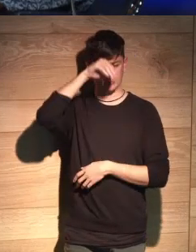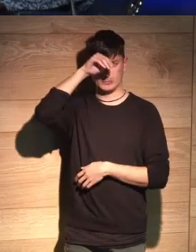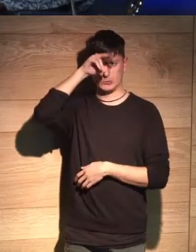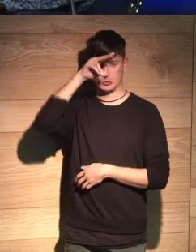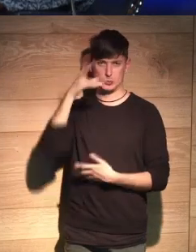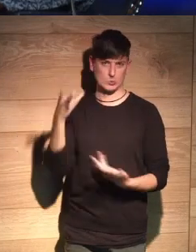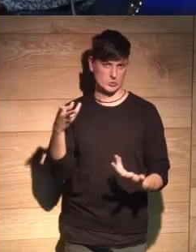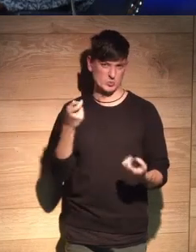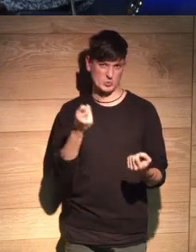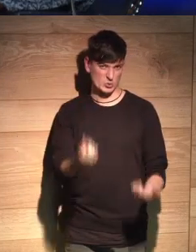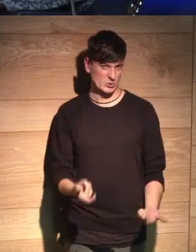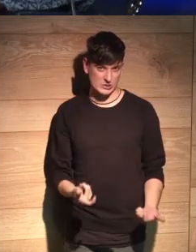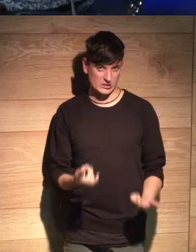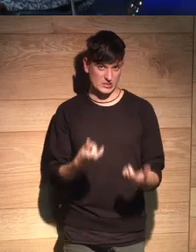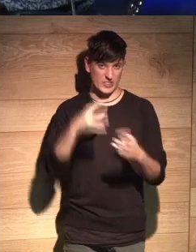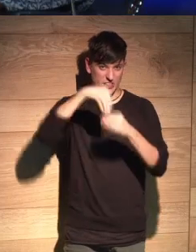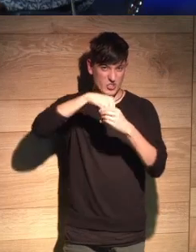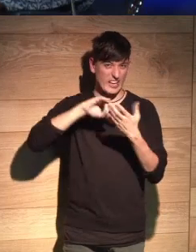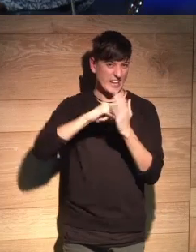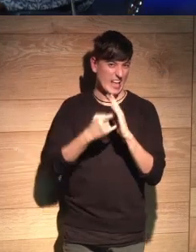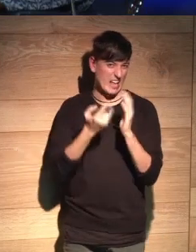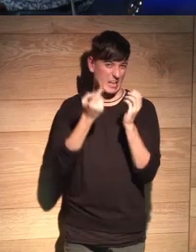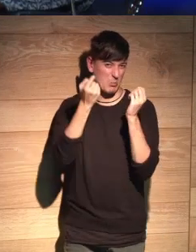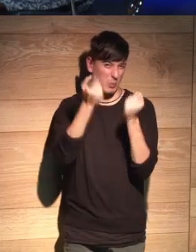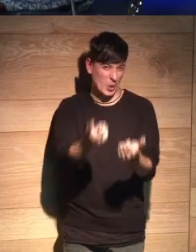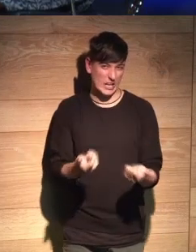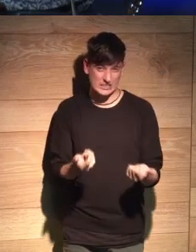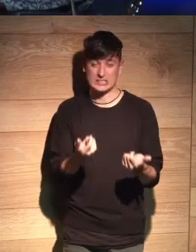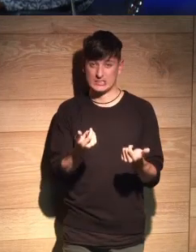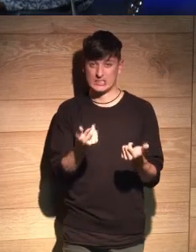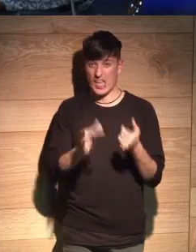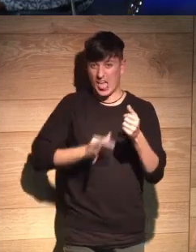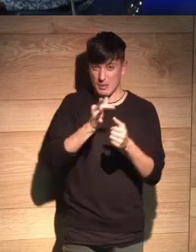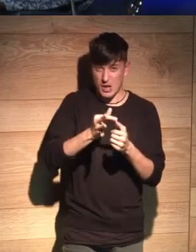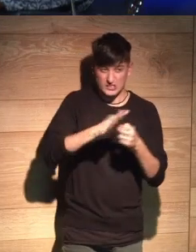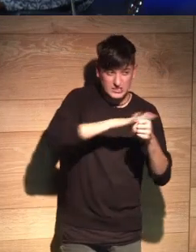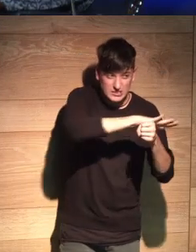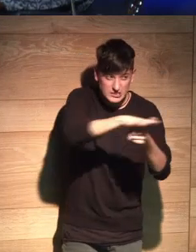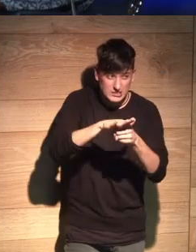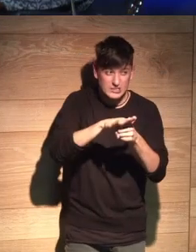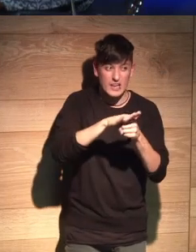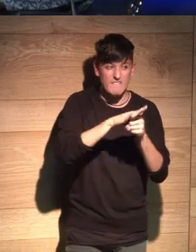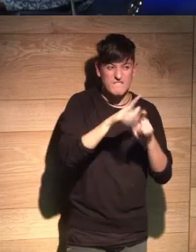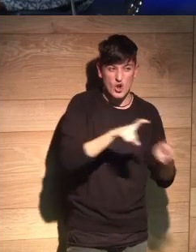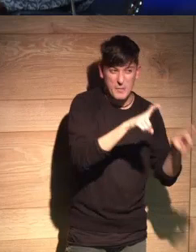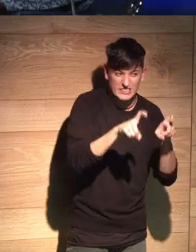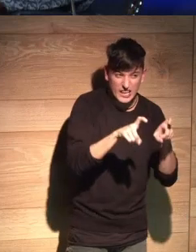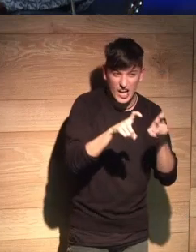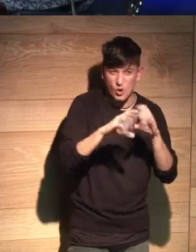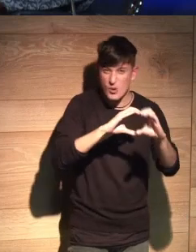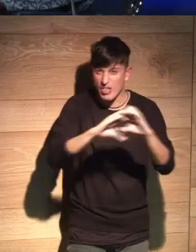presence of women is concerning. There's little presence in engineering, but in IT and